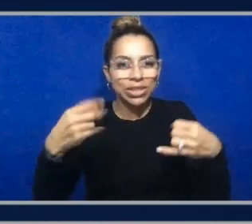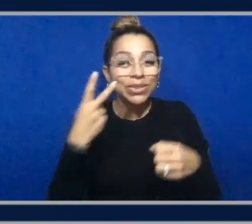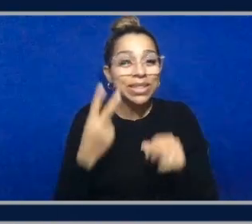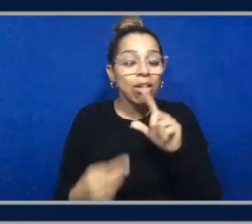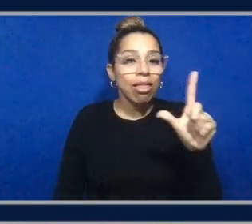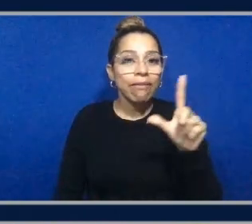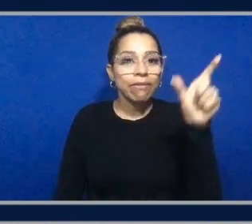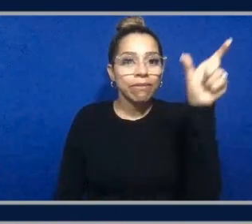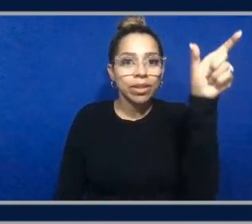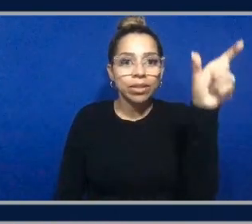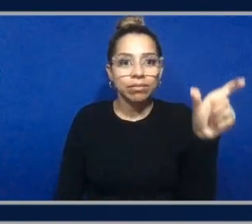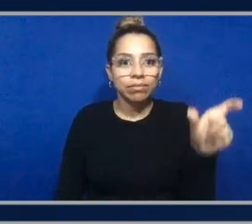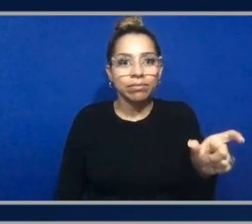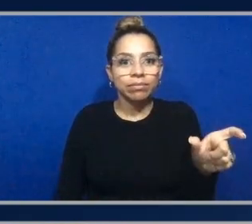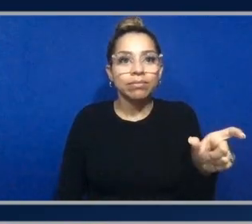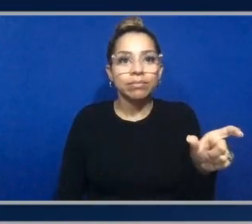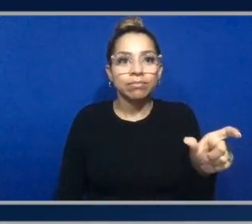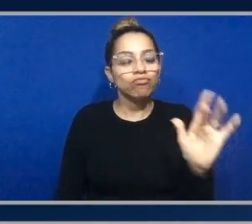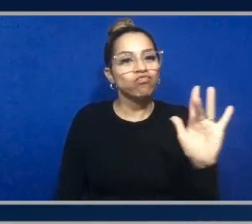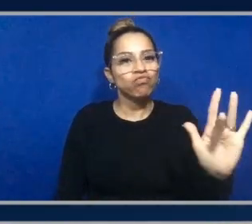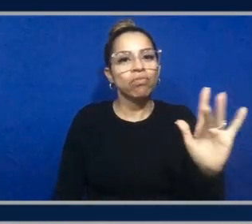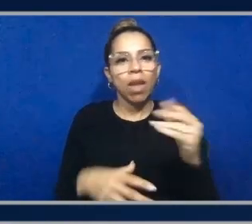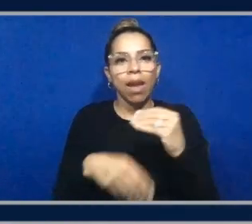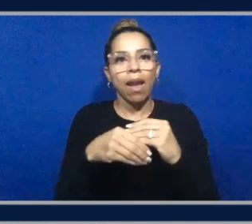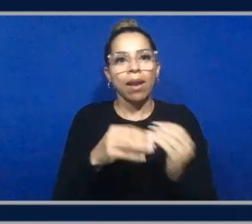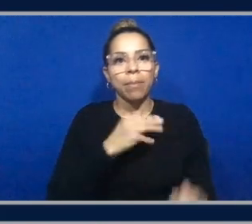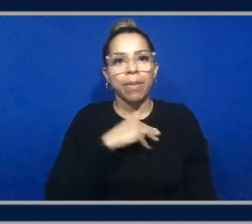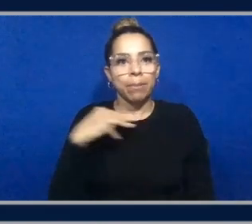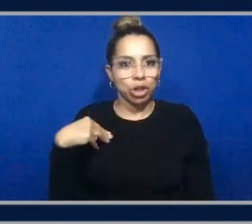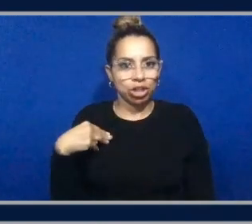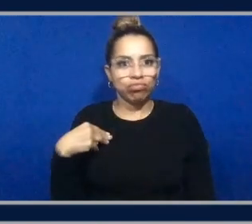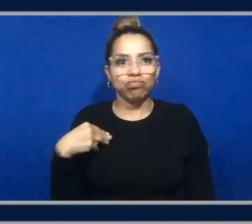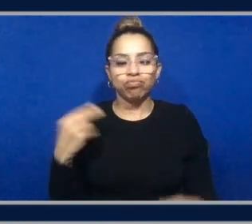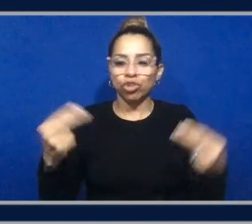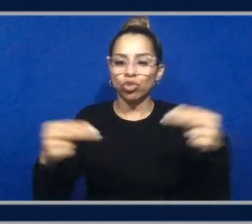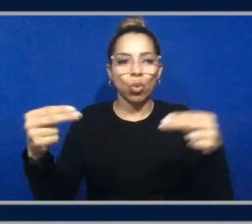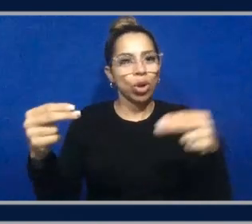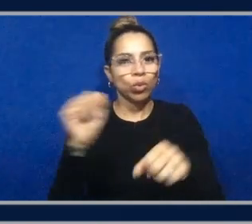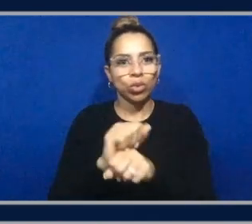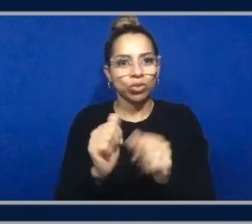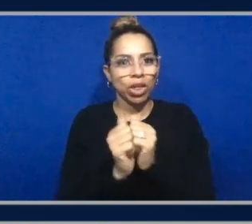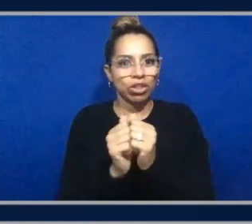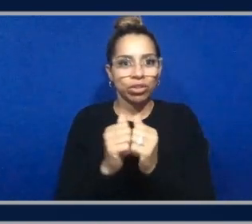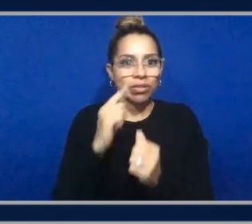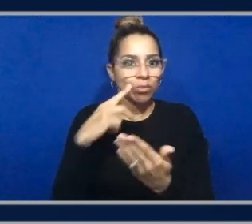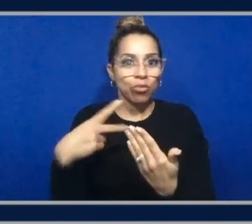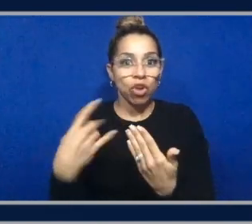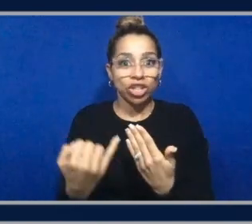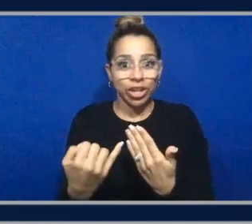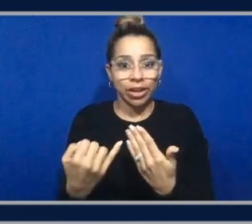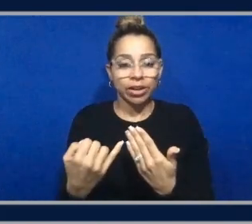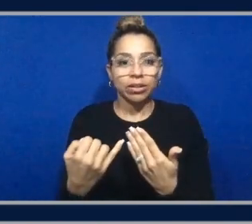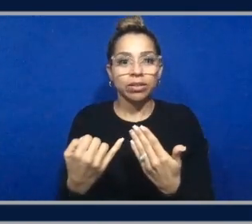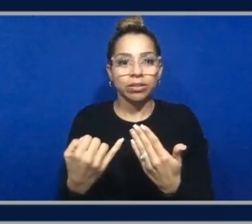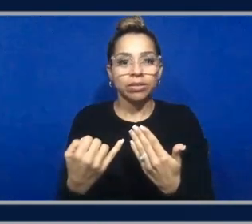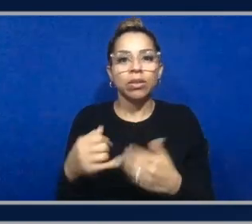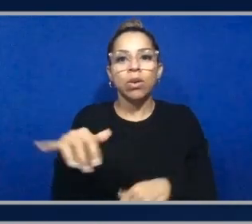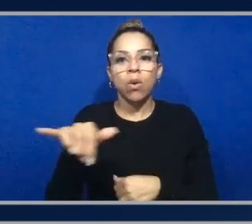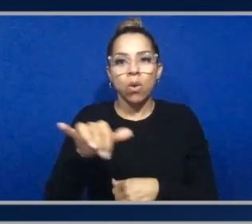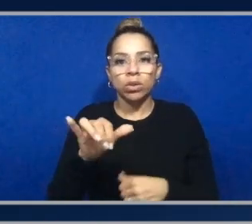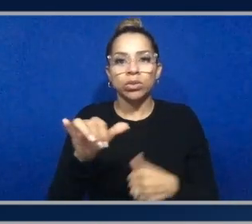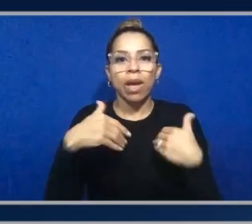have a section here where I can add certain members that can collaborate on this project. Okay. And it's also a security boundary. So